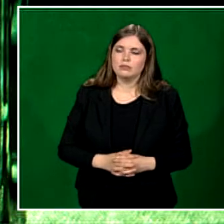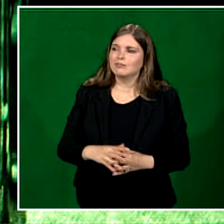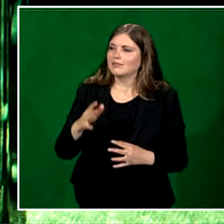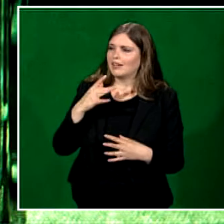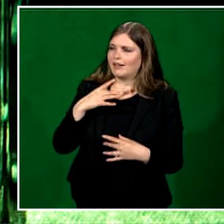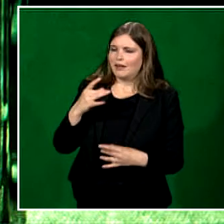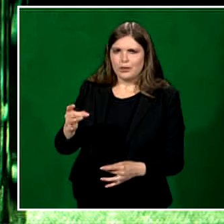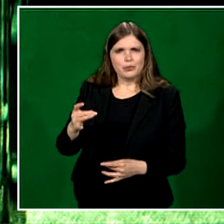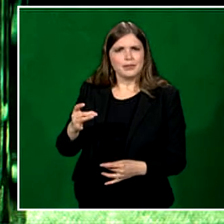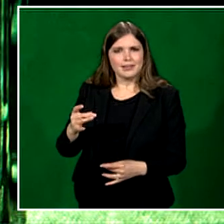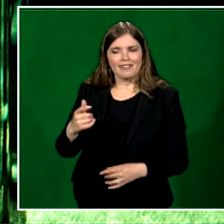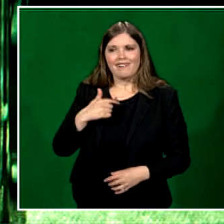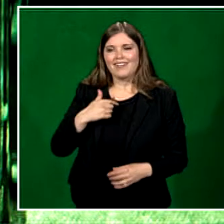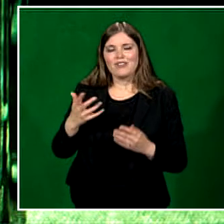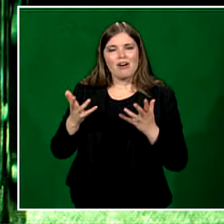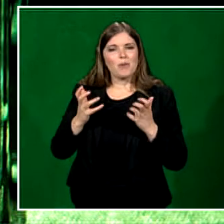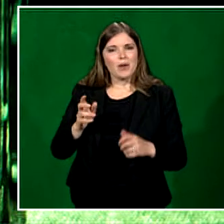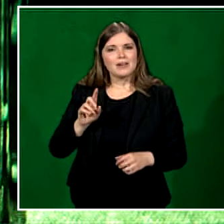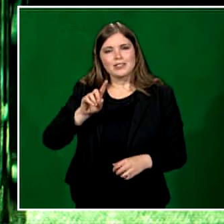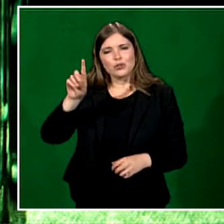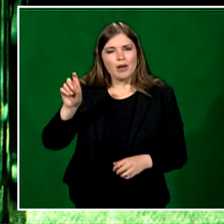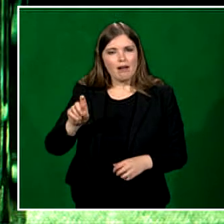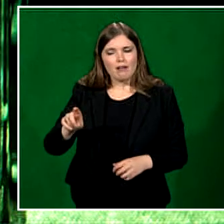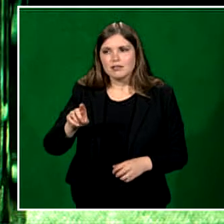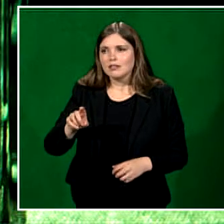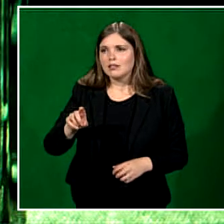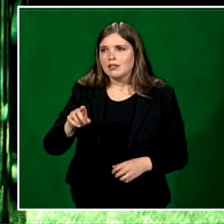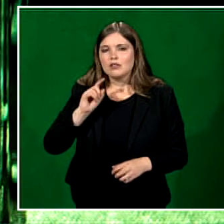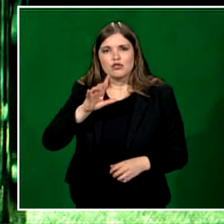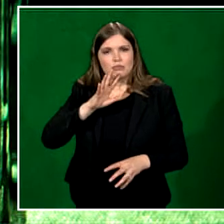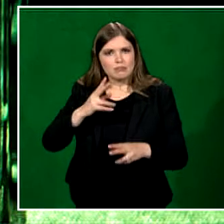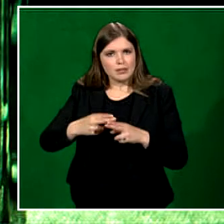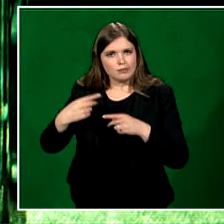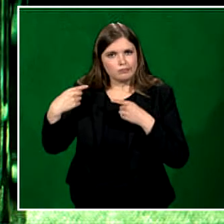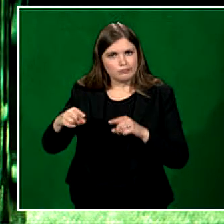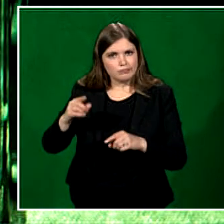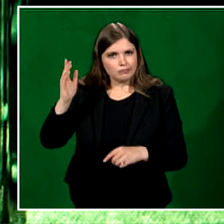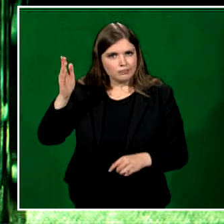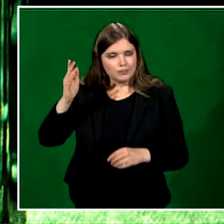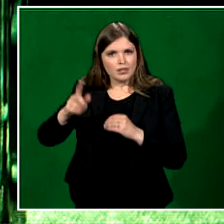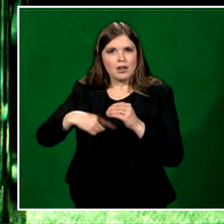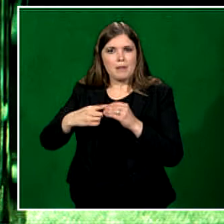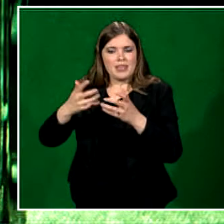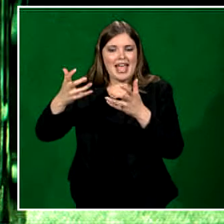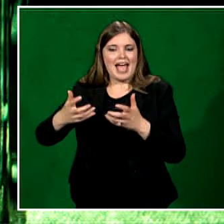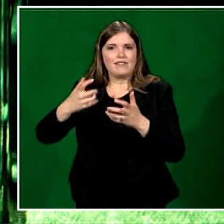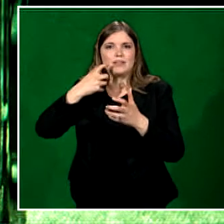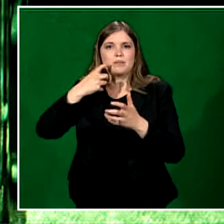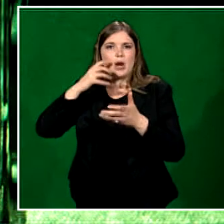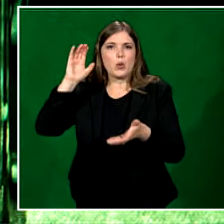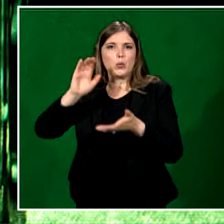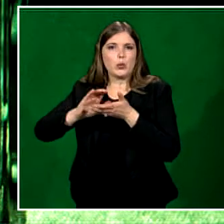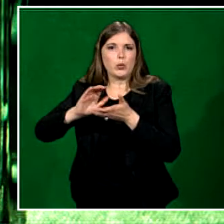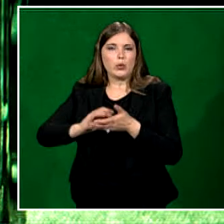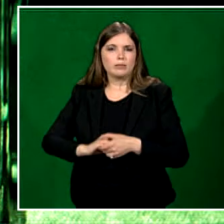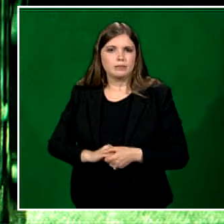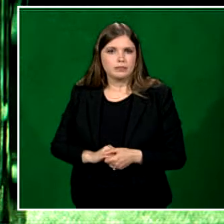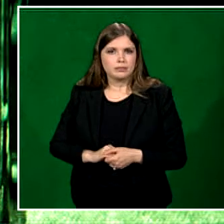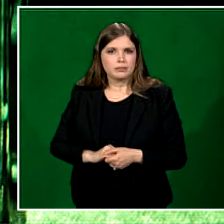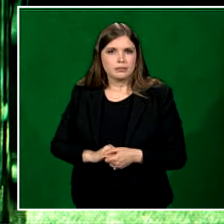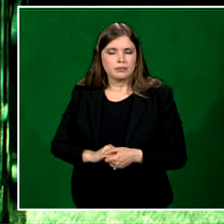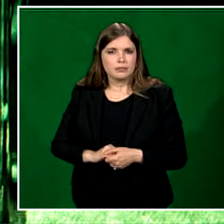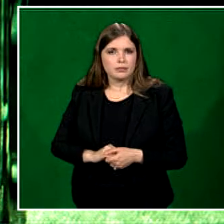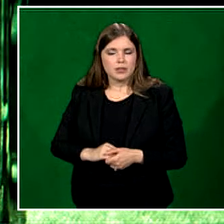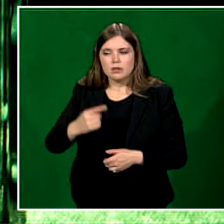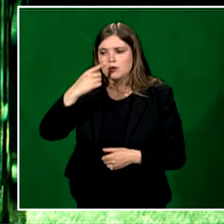Interesting. Well, I wanted to ask, you had mentioned or in your presentation about the heavy metal reduction. Could